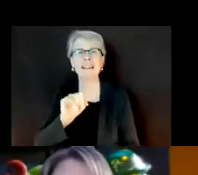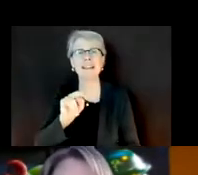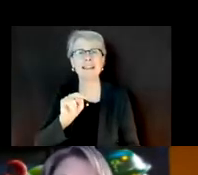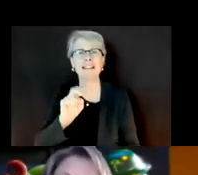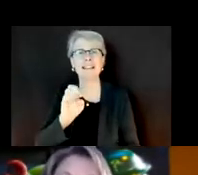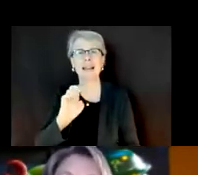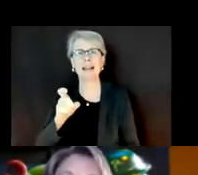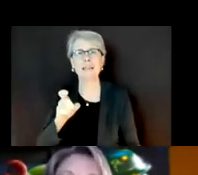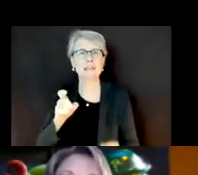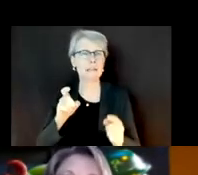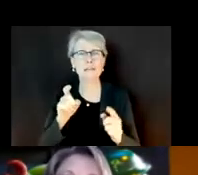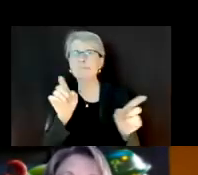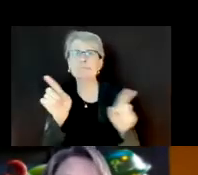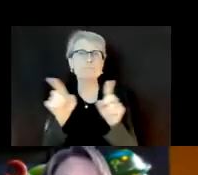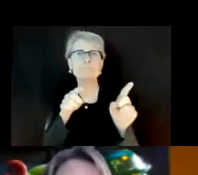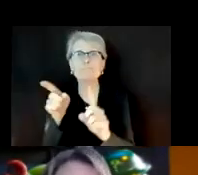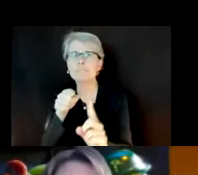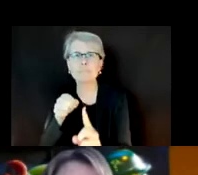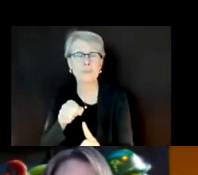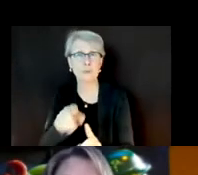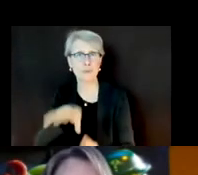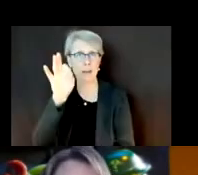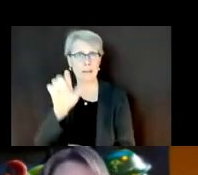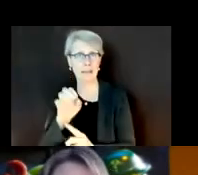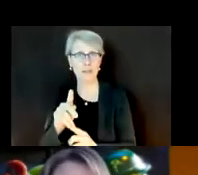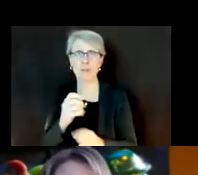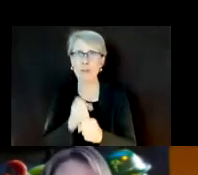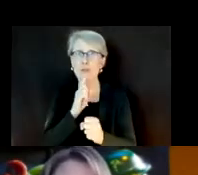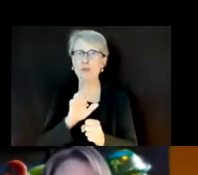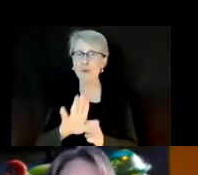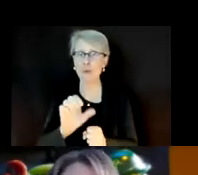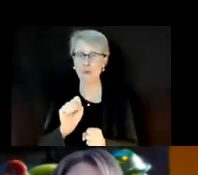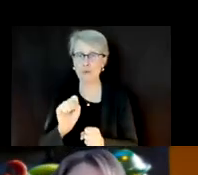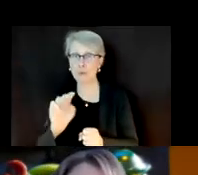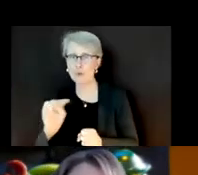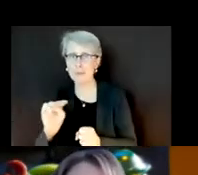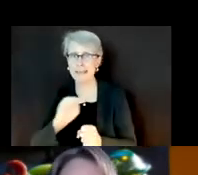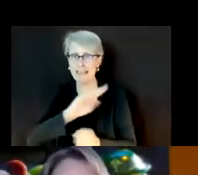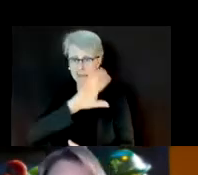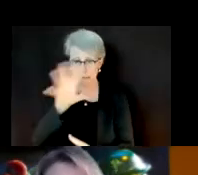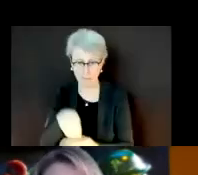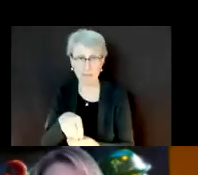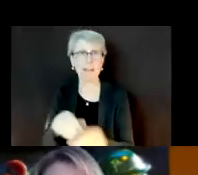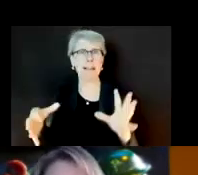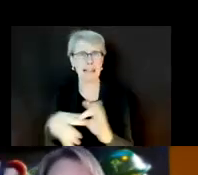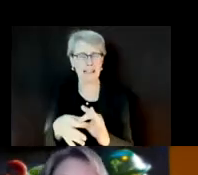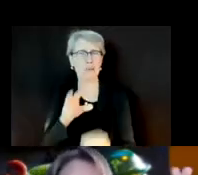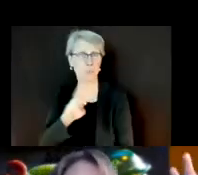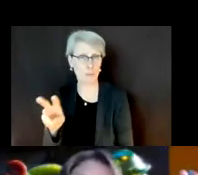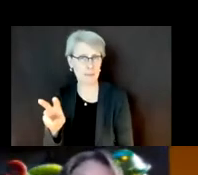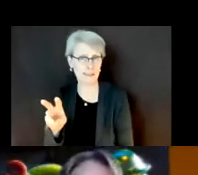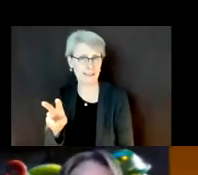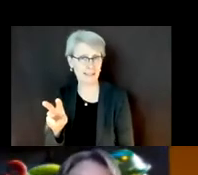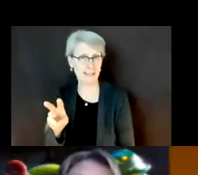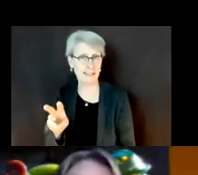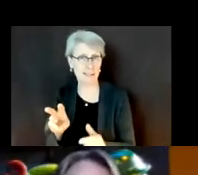links. So you need to make sure that all your social media is linked to your website and vice versa. Like you need to make sure